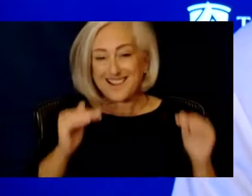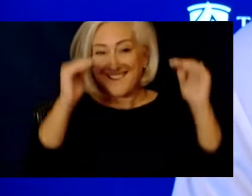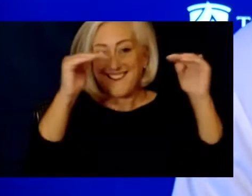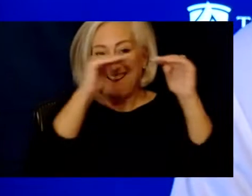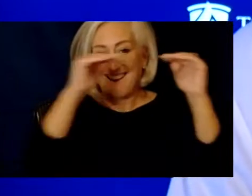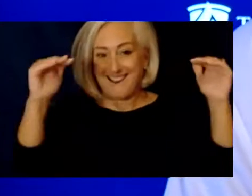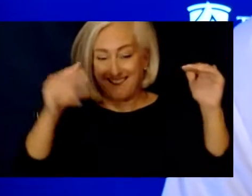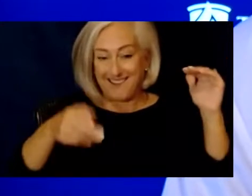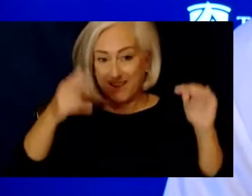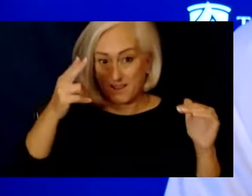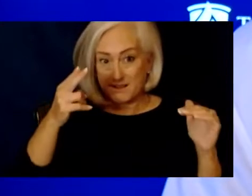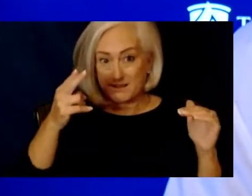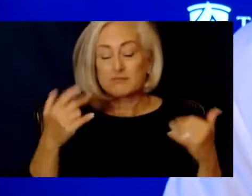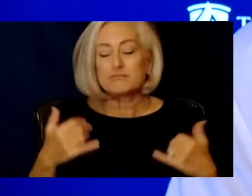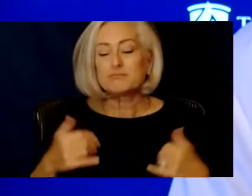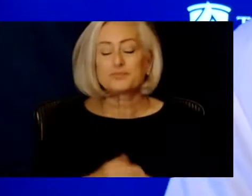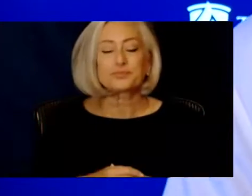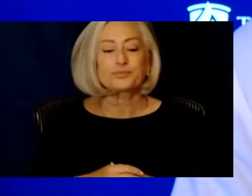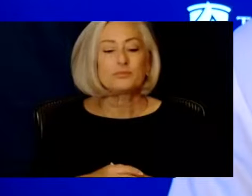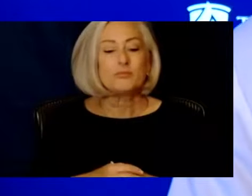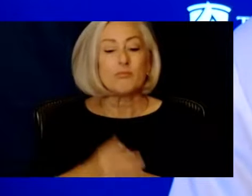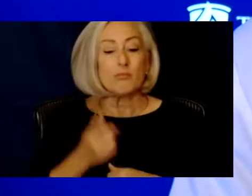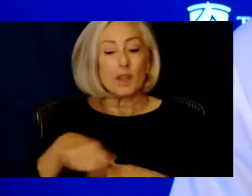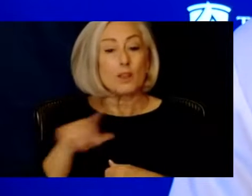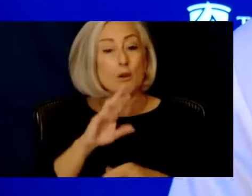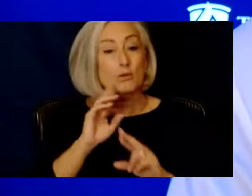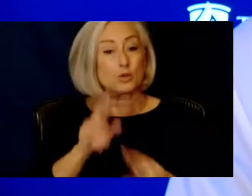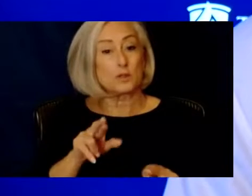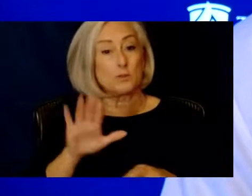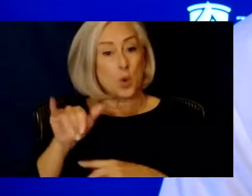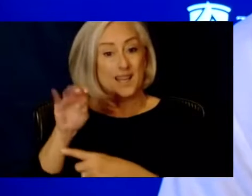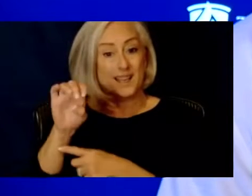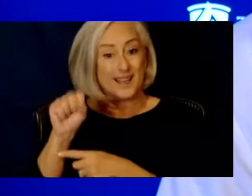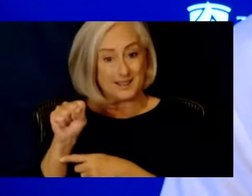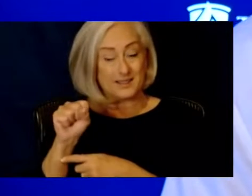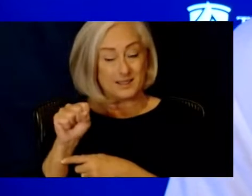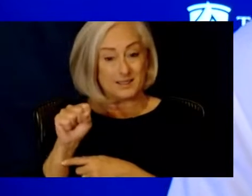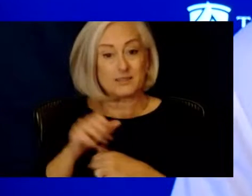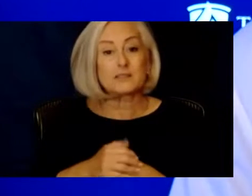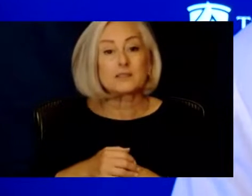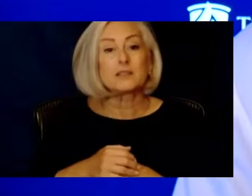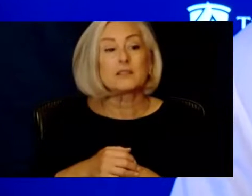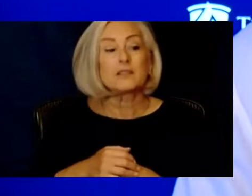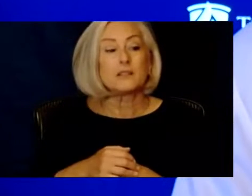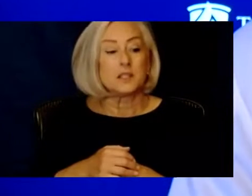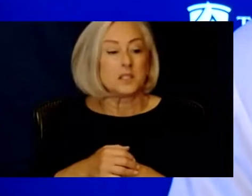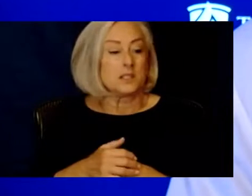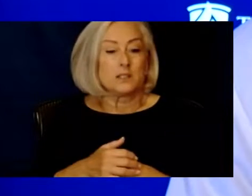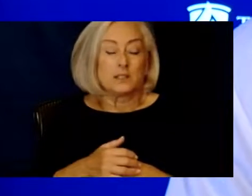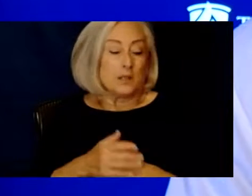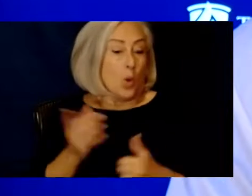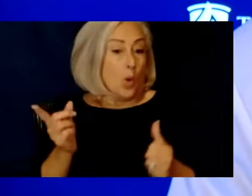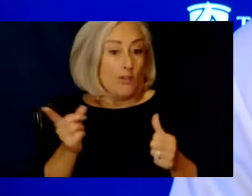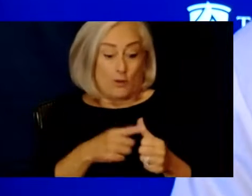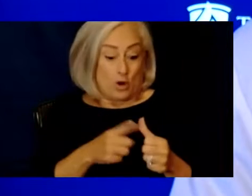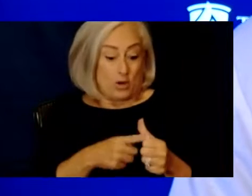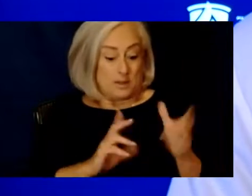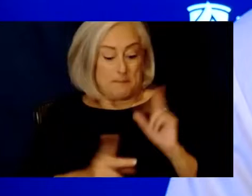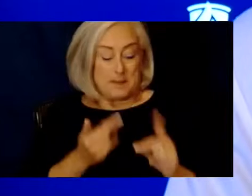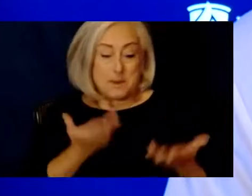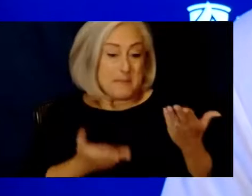a fairly high level. And those are reported cases because we know that people either aren't testing or testing at home, and those aren't getting